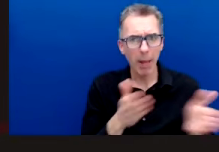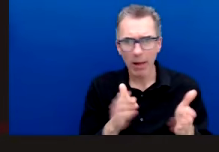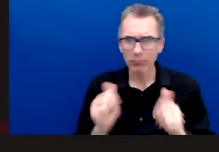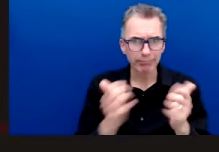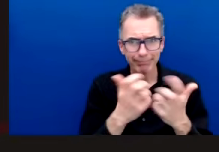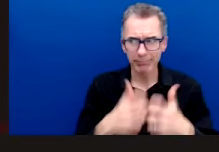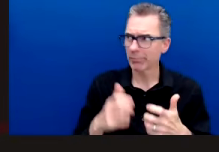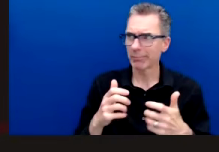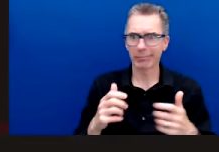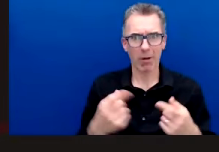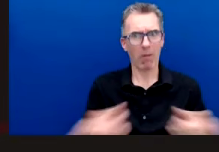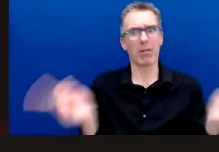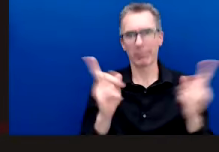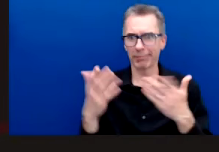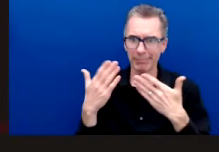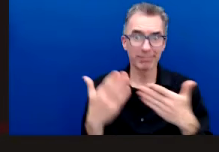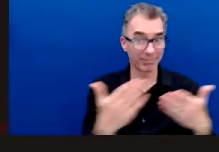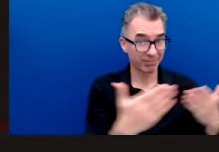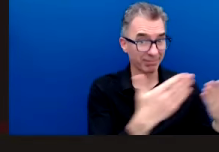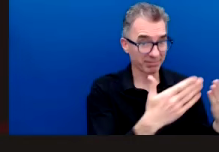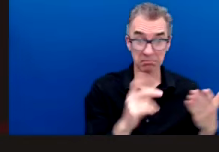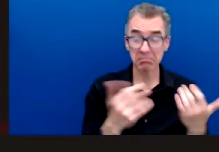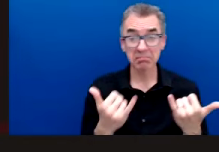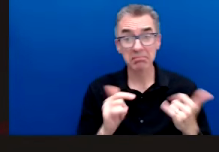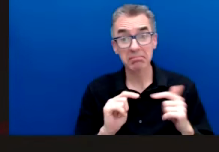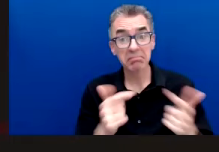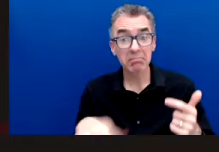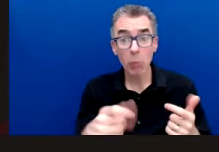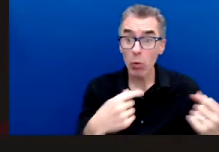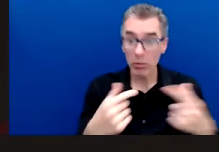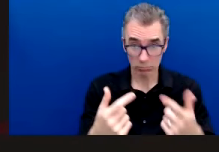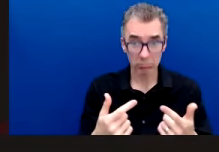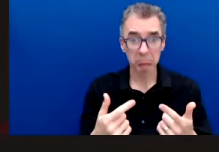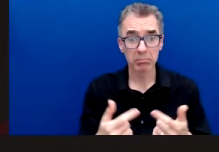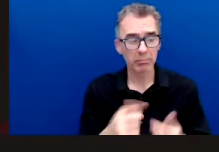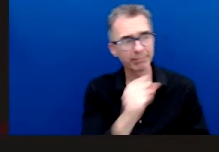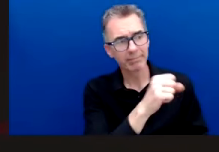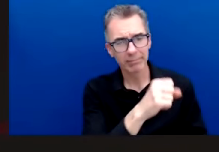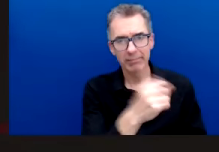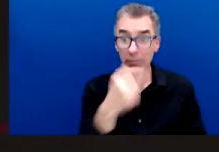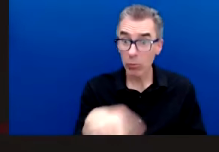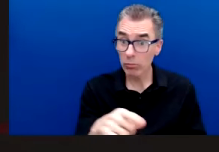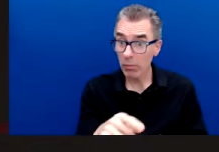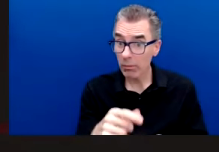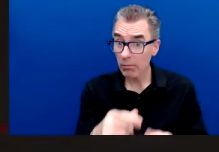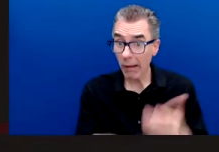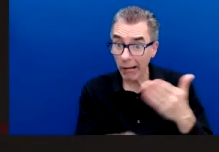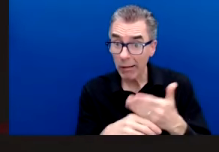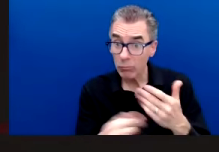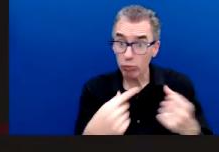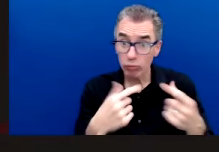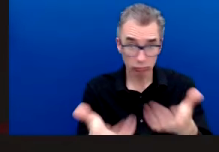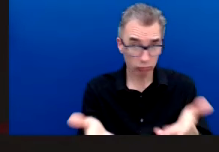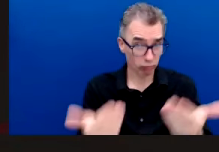thank you all. And then we're gonna open it up for questions as well too. Yes, if there's any other questions that anyone has.